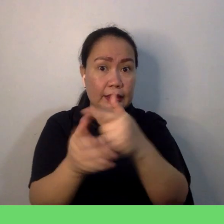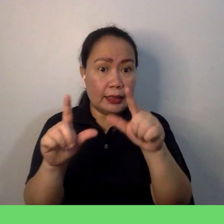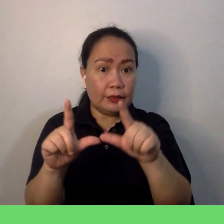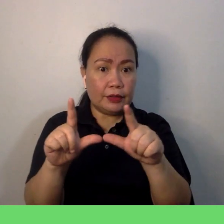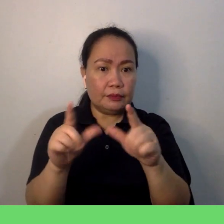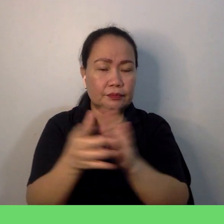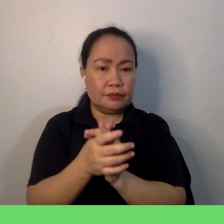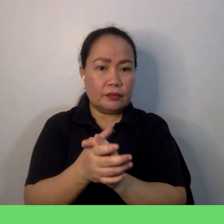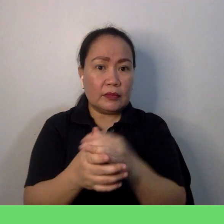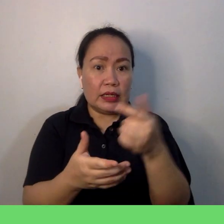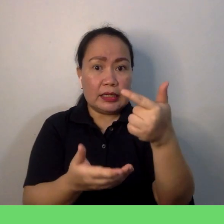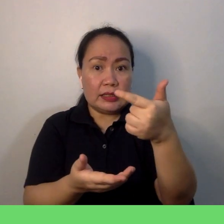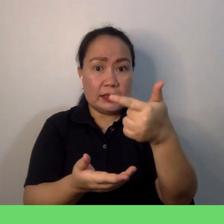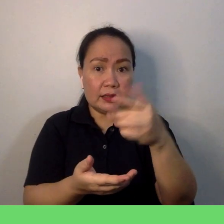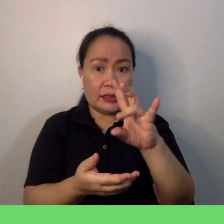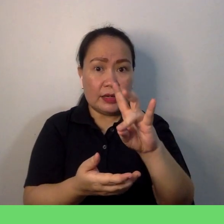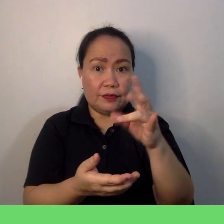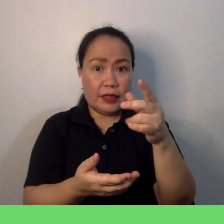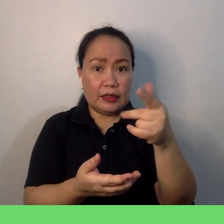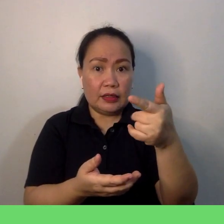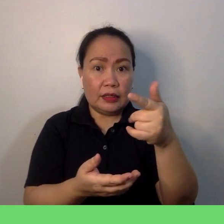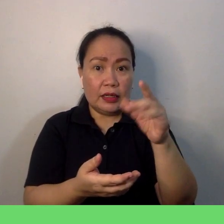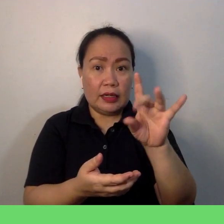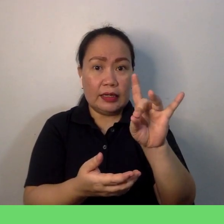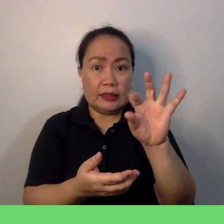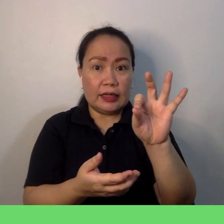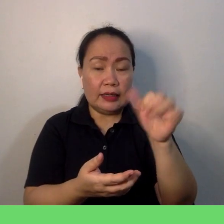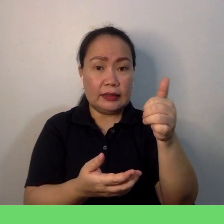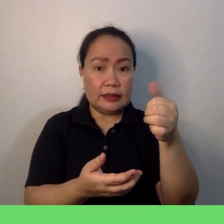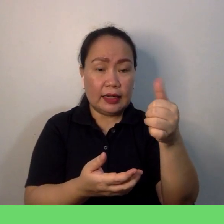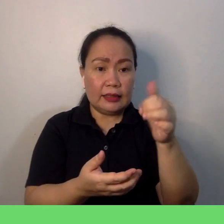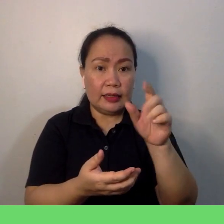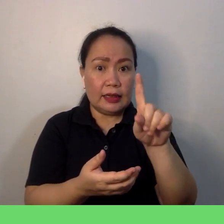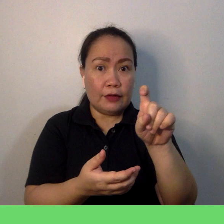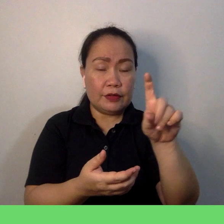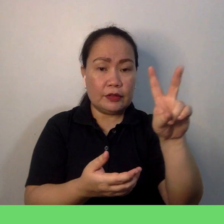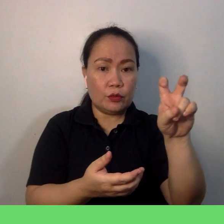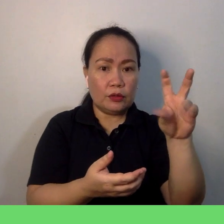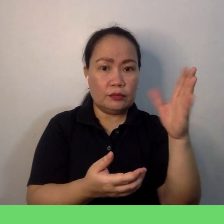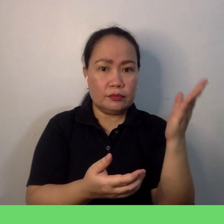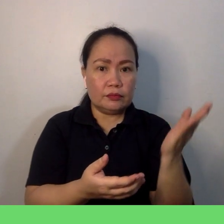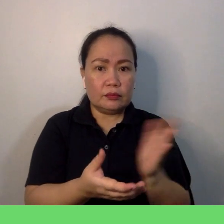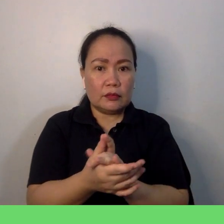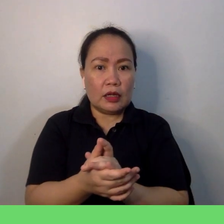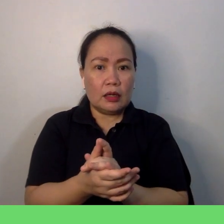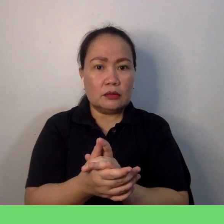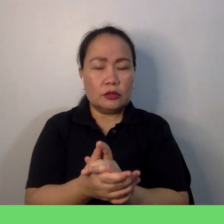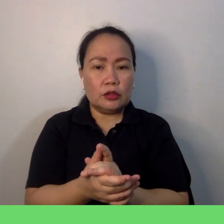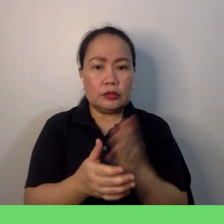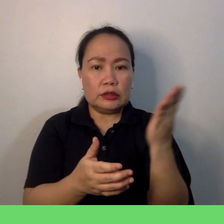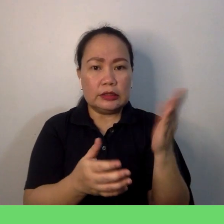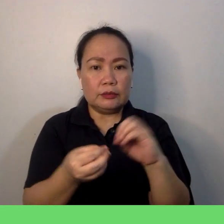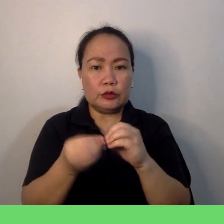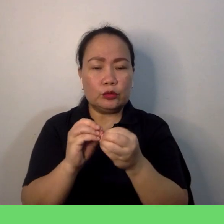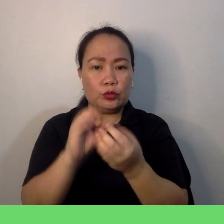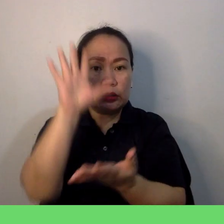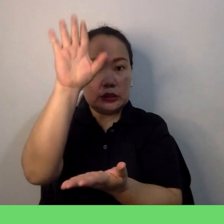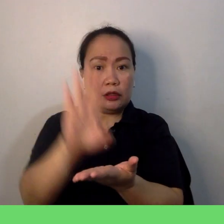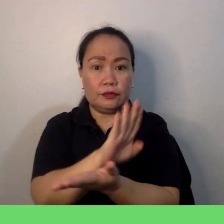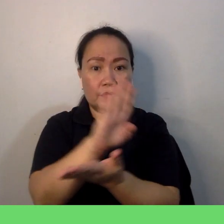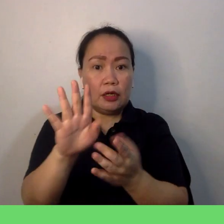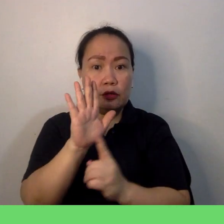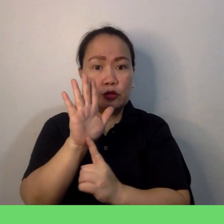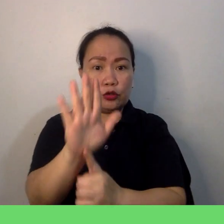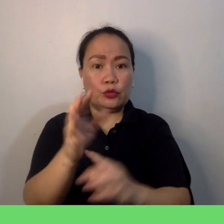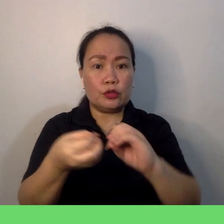grade 7, grade 8, 9, 10, 11, and 12. So, the graph shows the total number of students in a school classified by